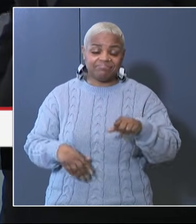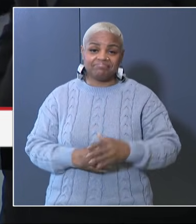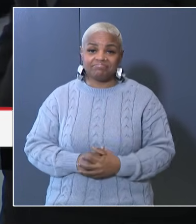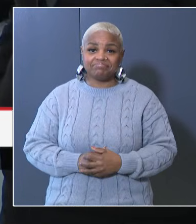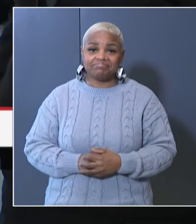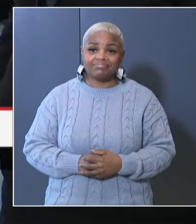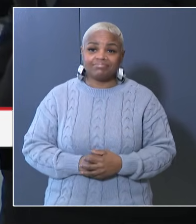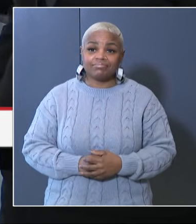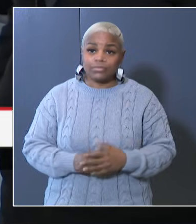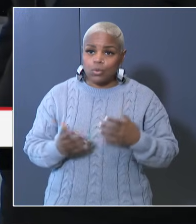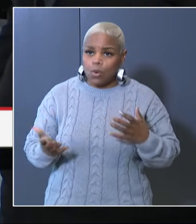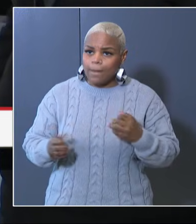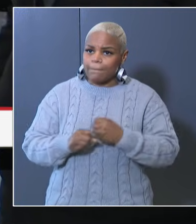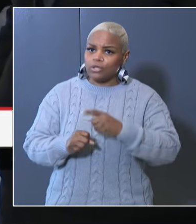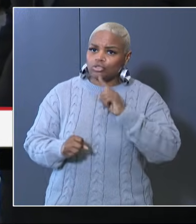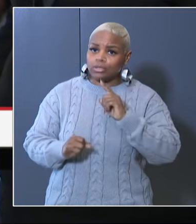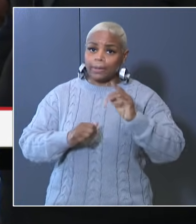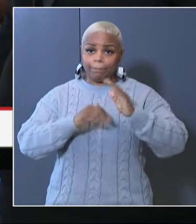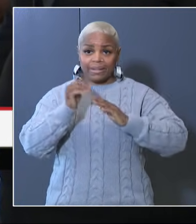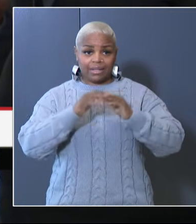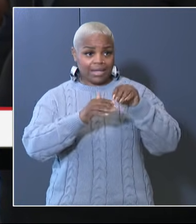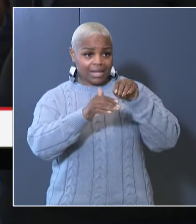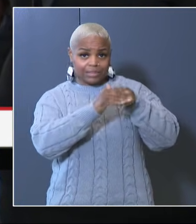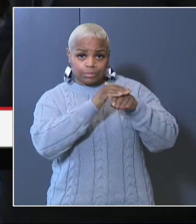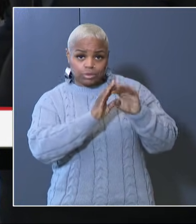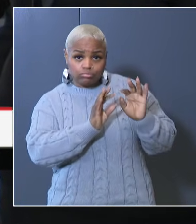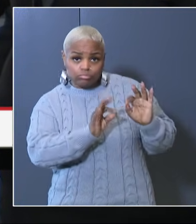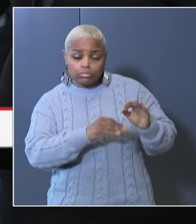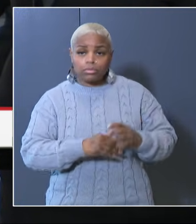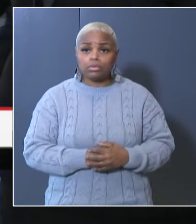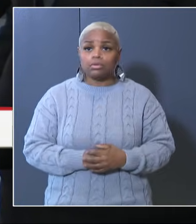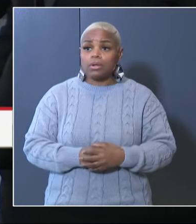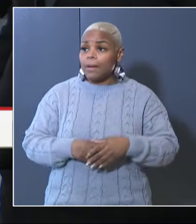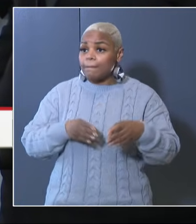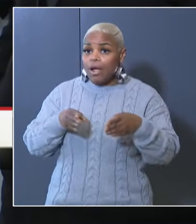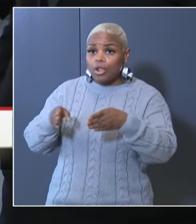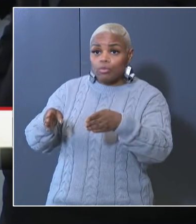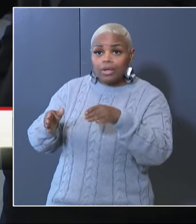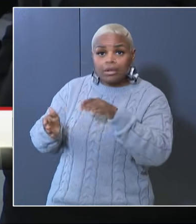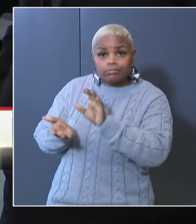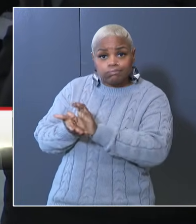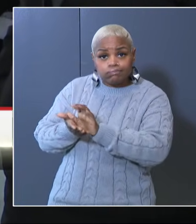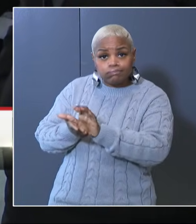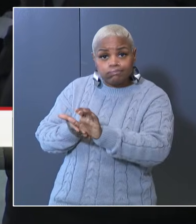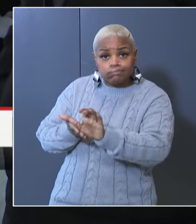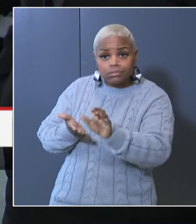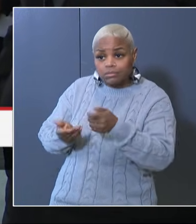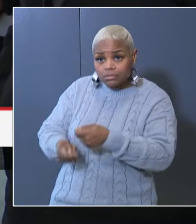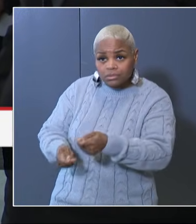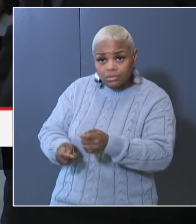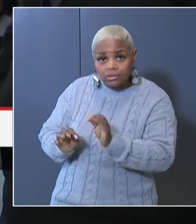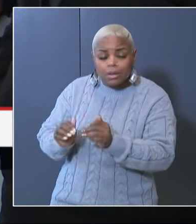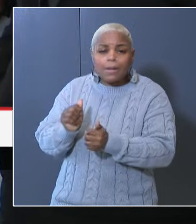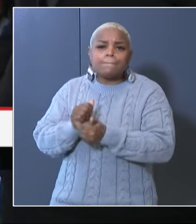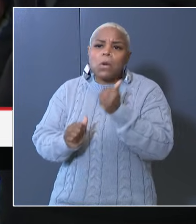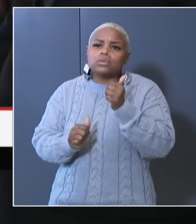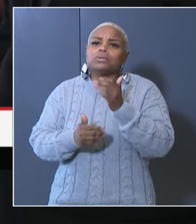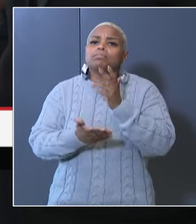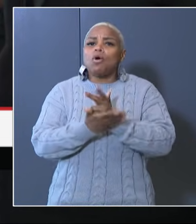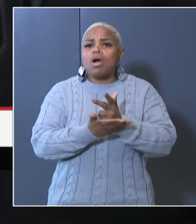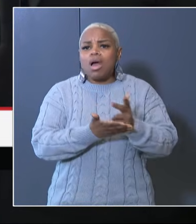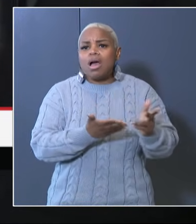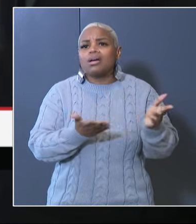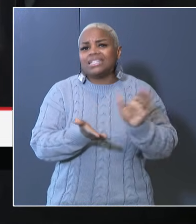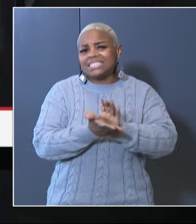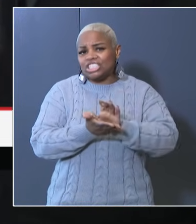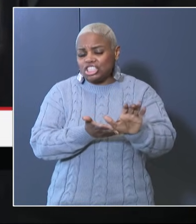buildings, and the pathways have been cleared, parking lots have been cleared. If there's some parking lots that still haven't been cleared,